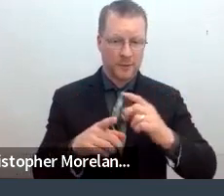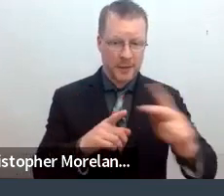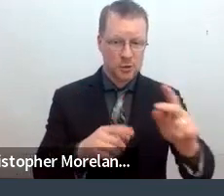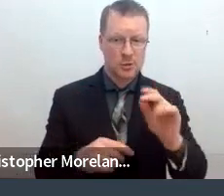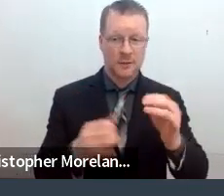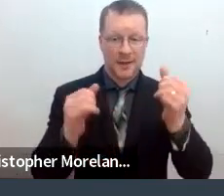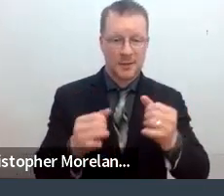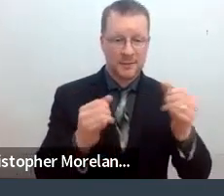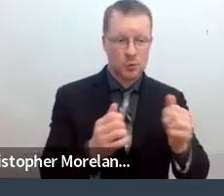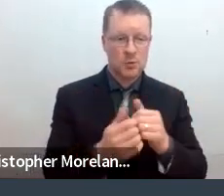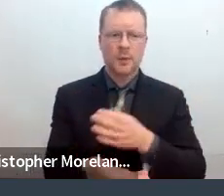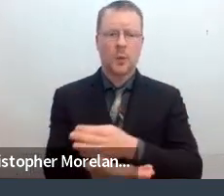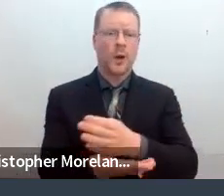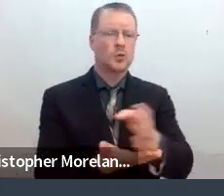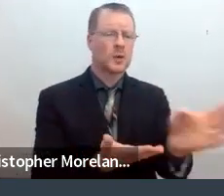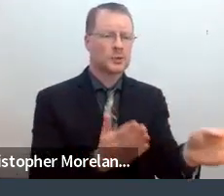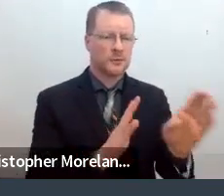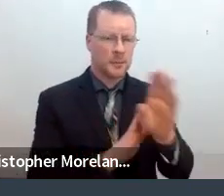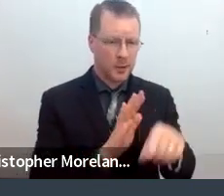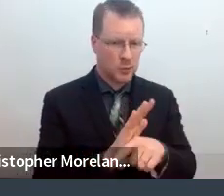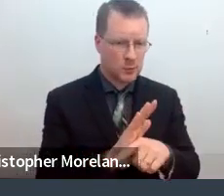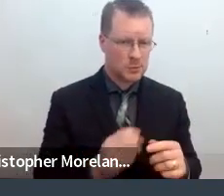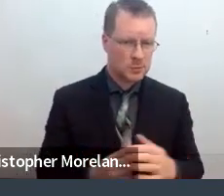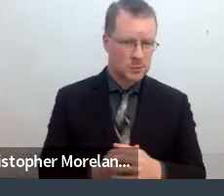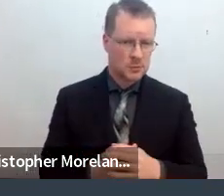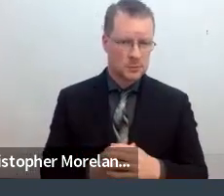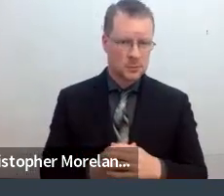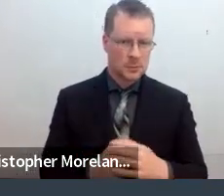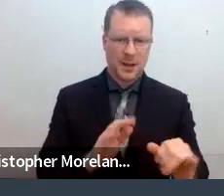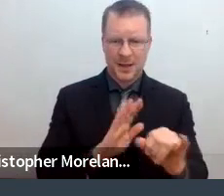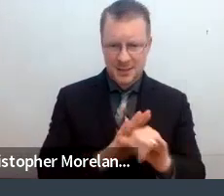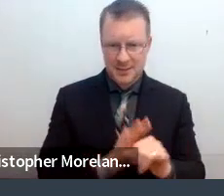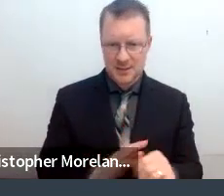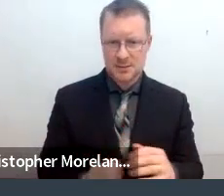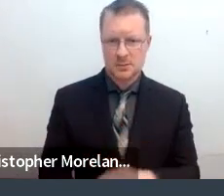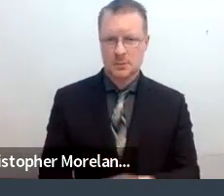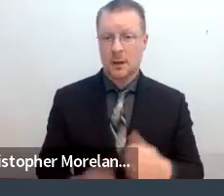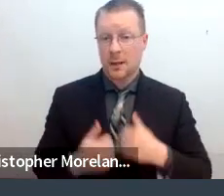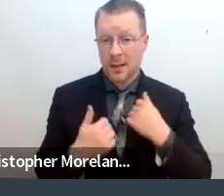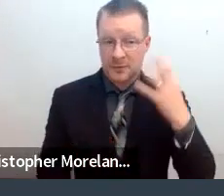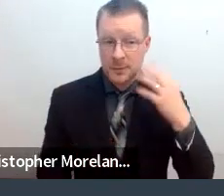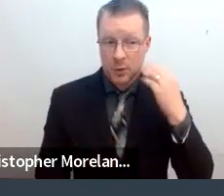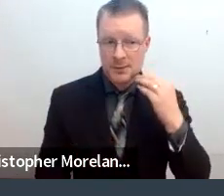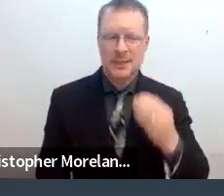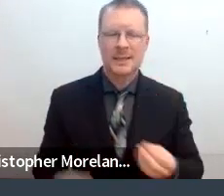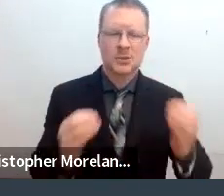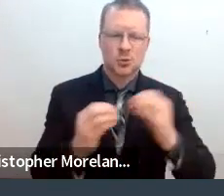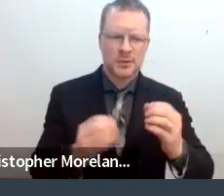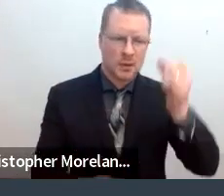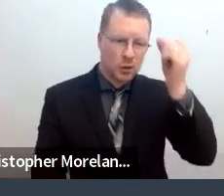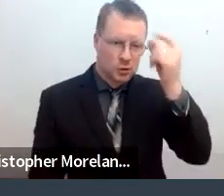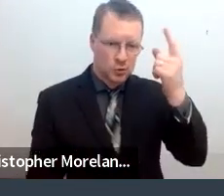Respectful inclusion in the health professions of individuals with a wide range of backgrounds,